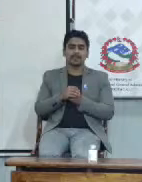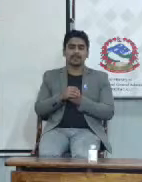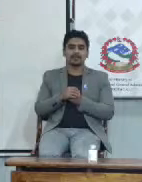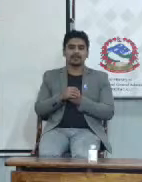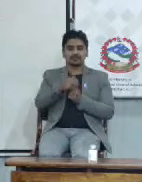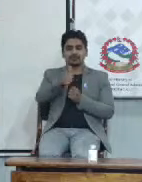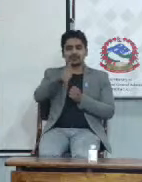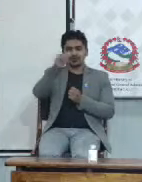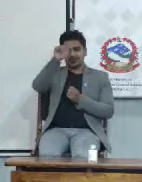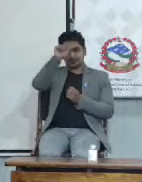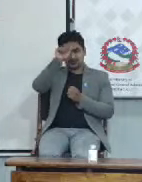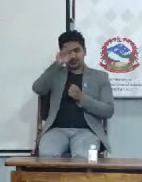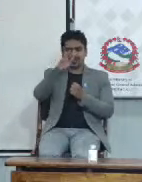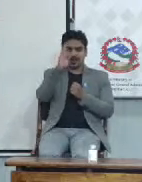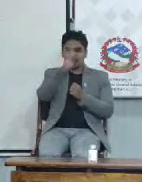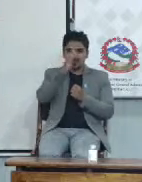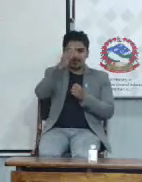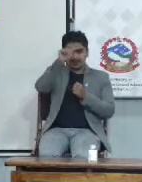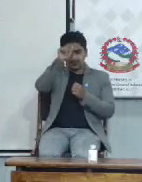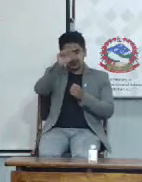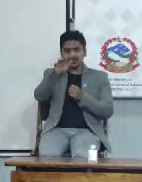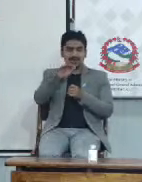they will,